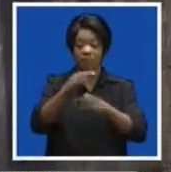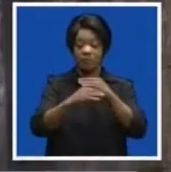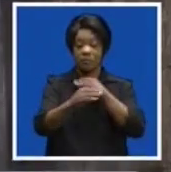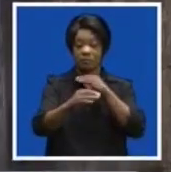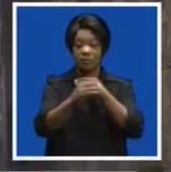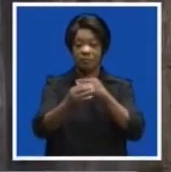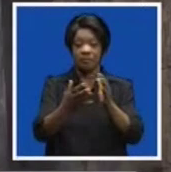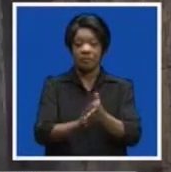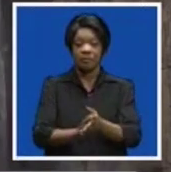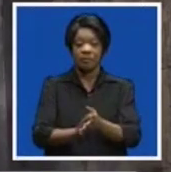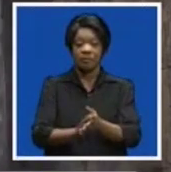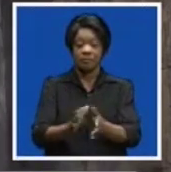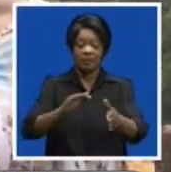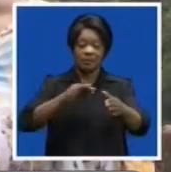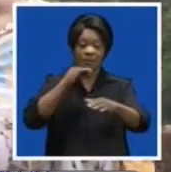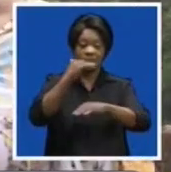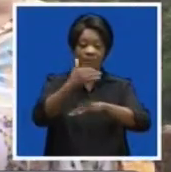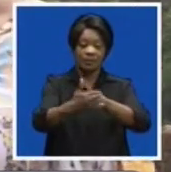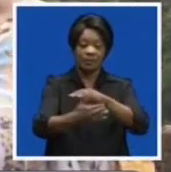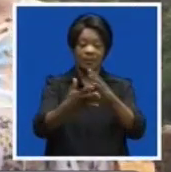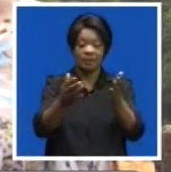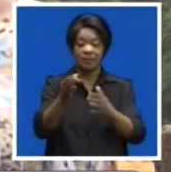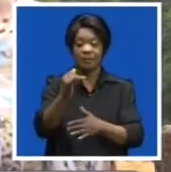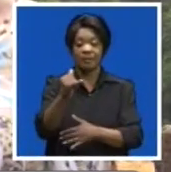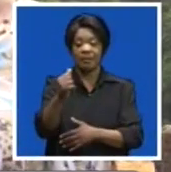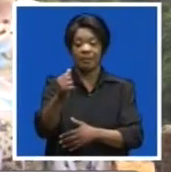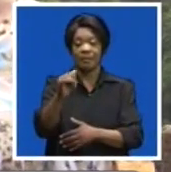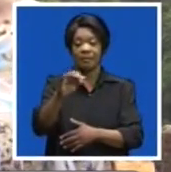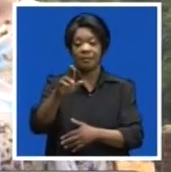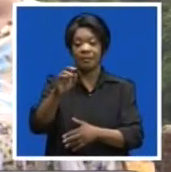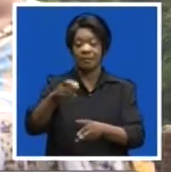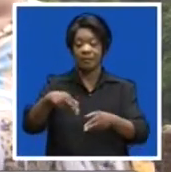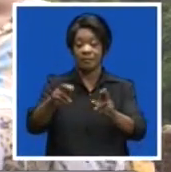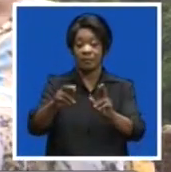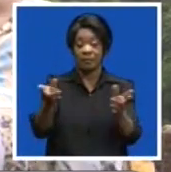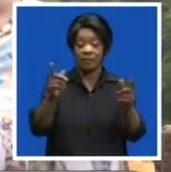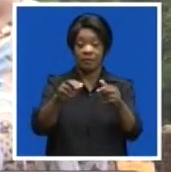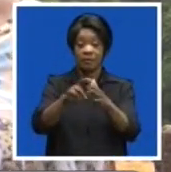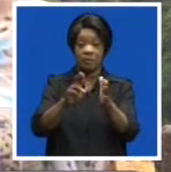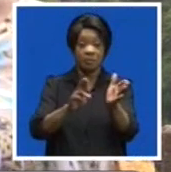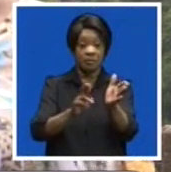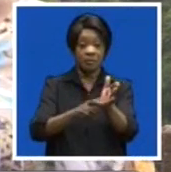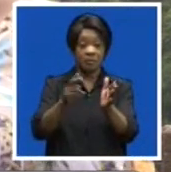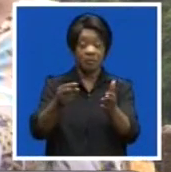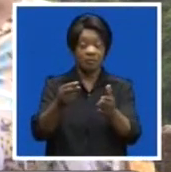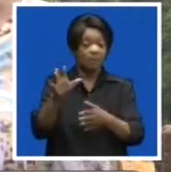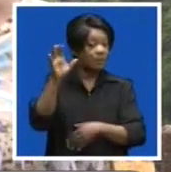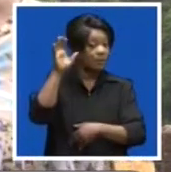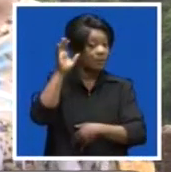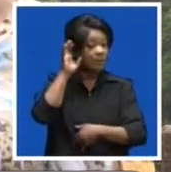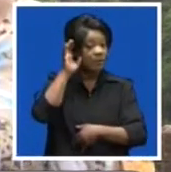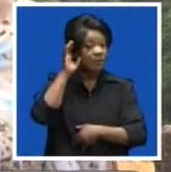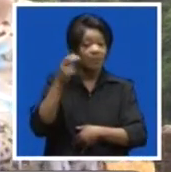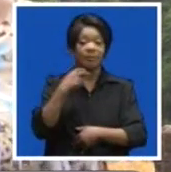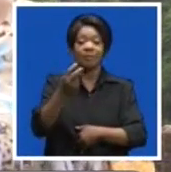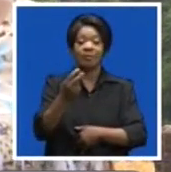started covering the bare rocks. Actually, when we reported this morning, we just heard the sound or the noise of the